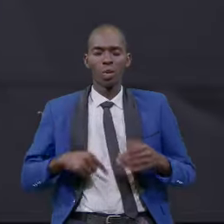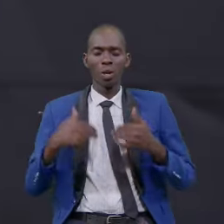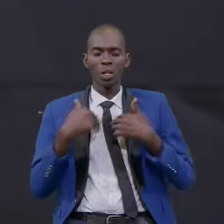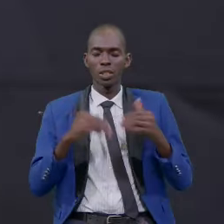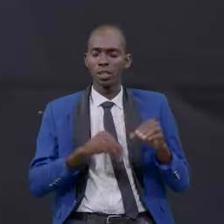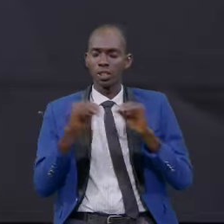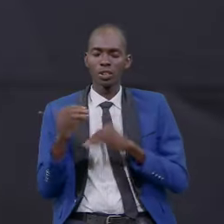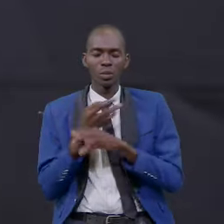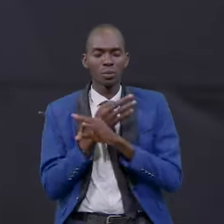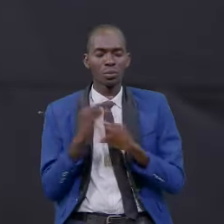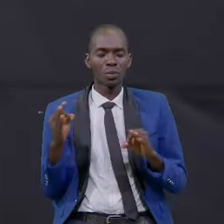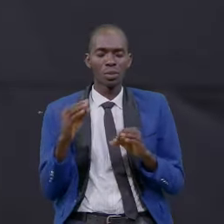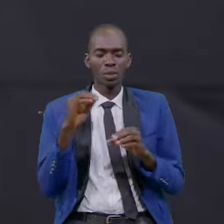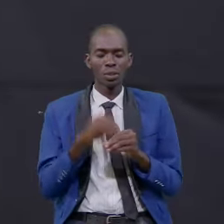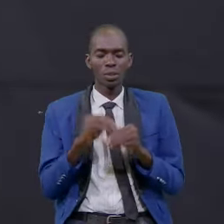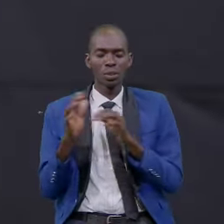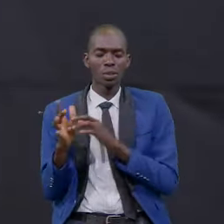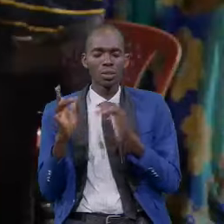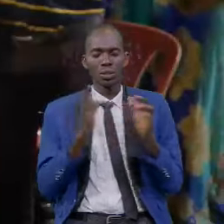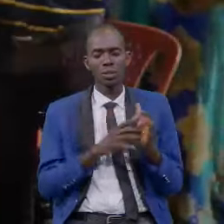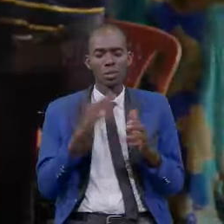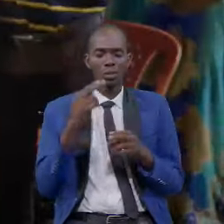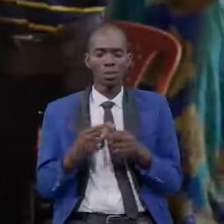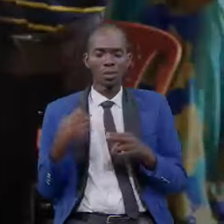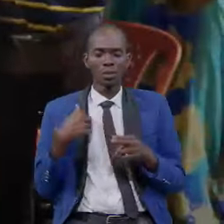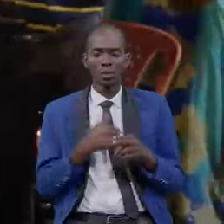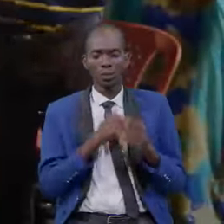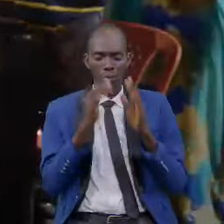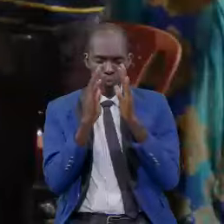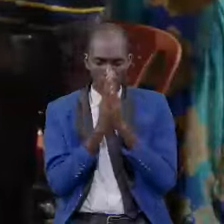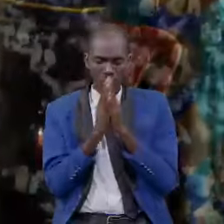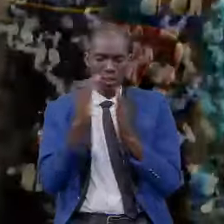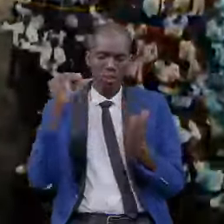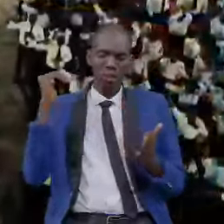In Jesus' name we pray.